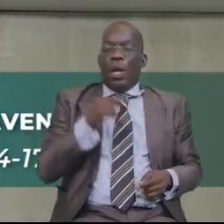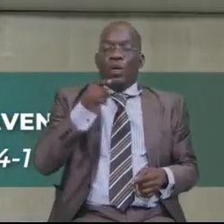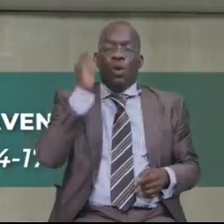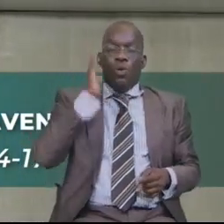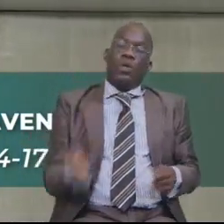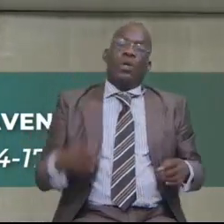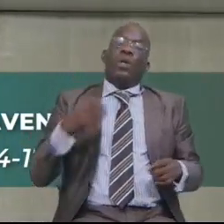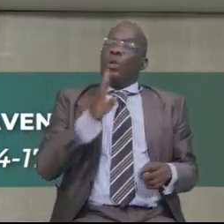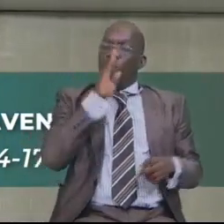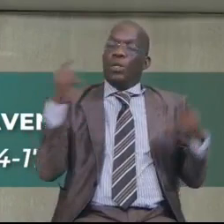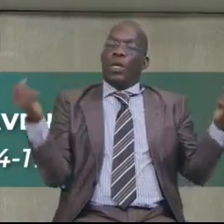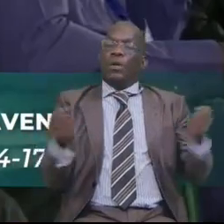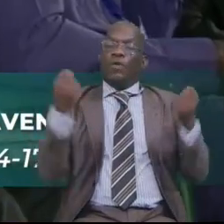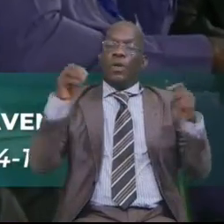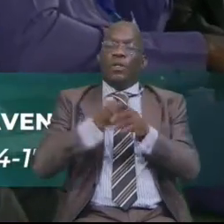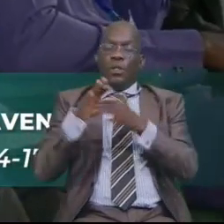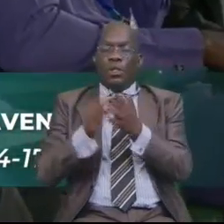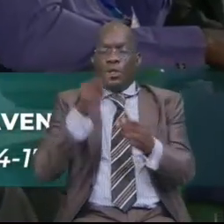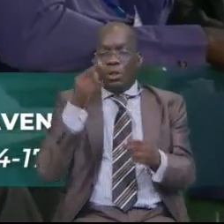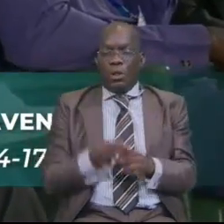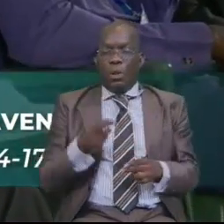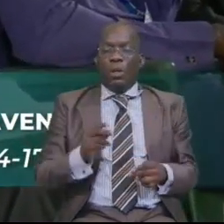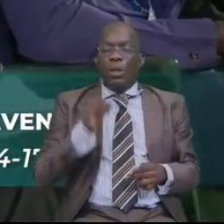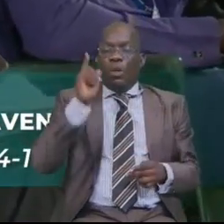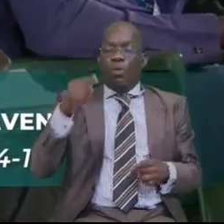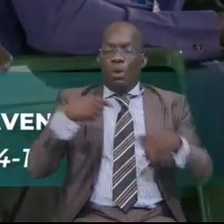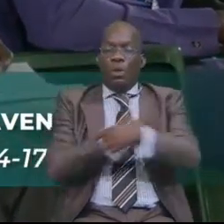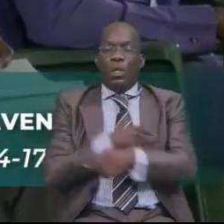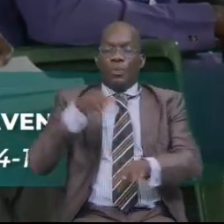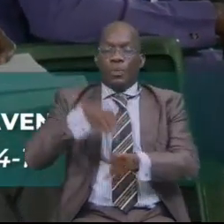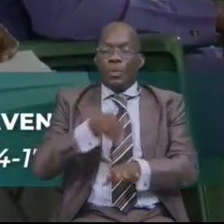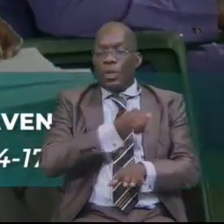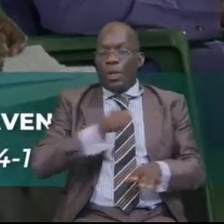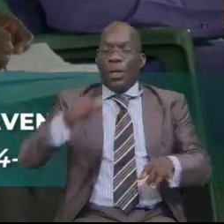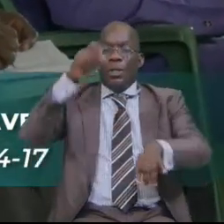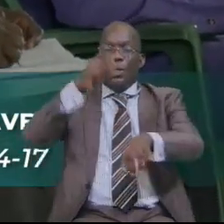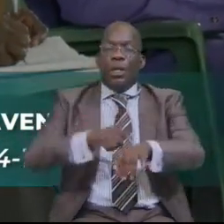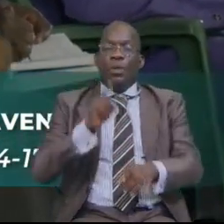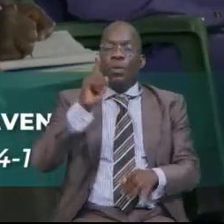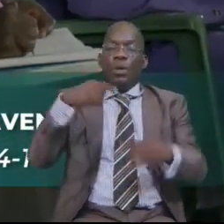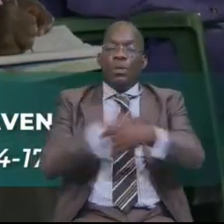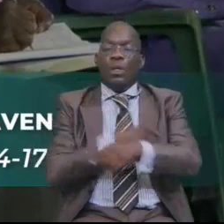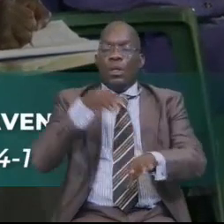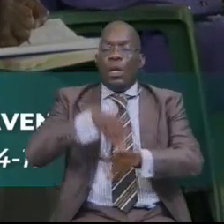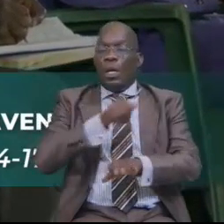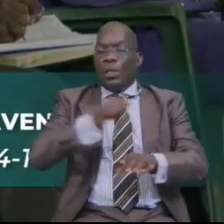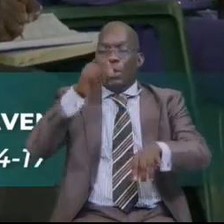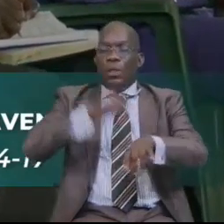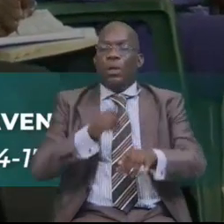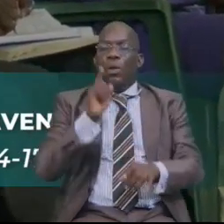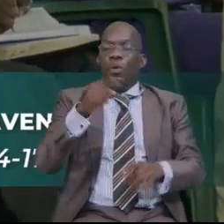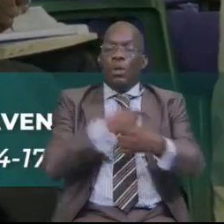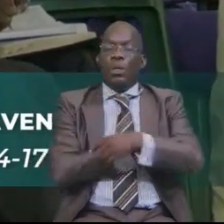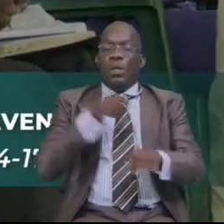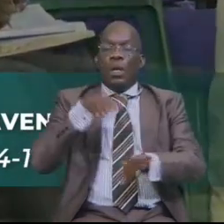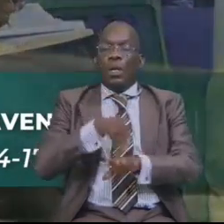in Jesus' name. One day at a time, one day at a time, one day at a time. Look